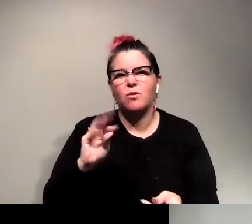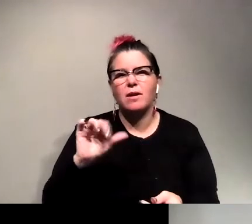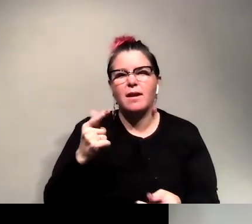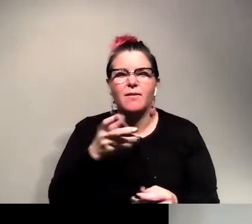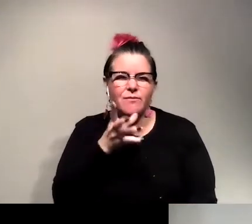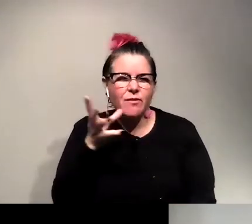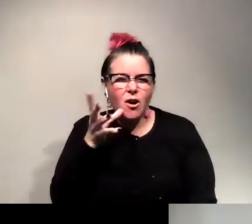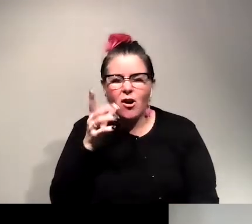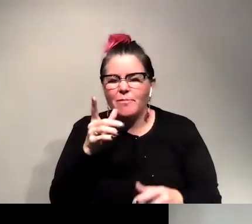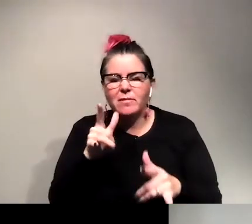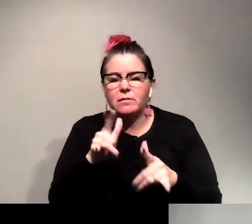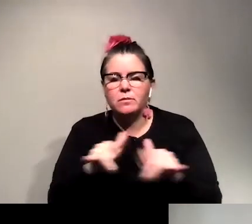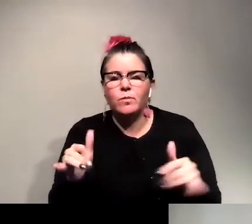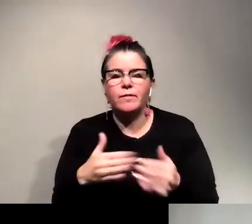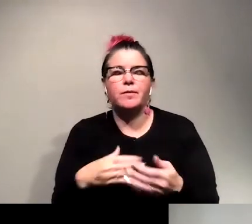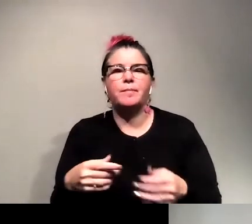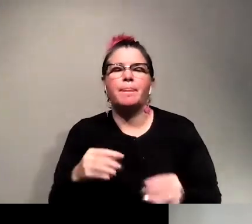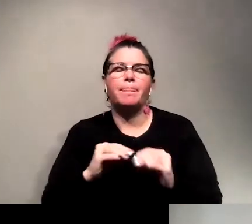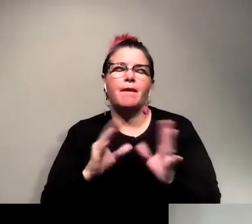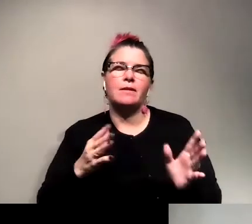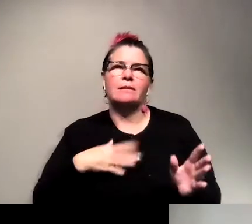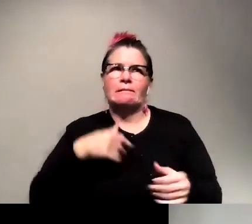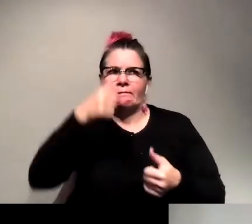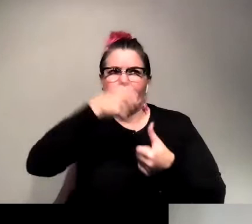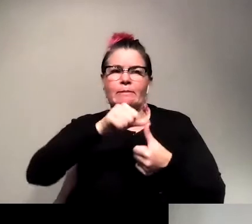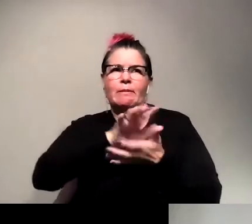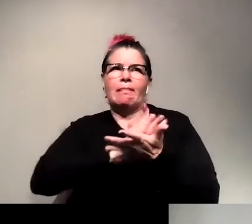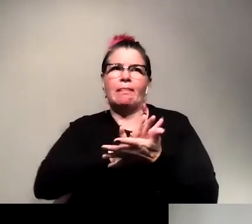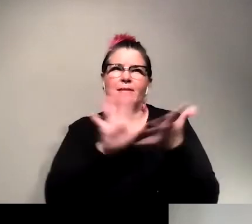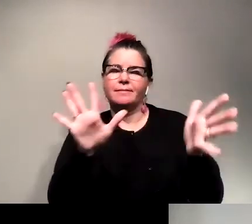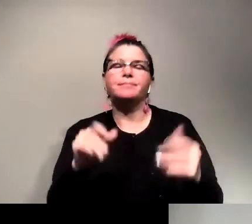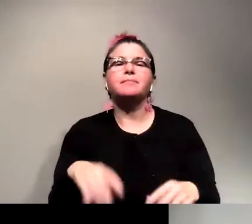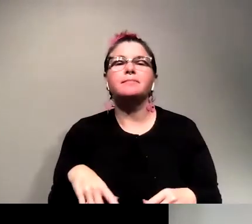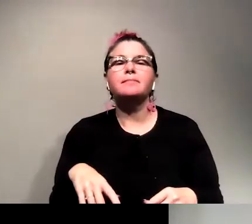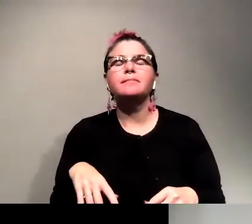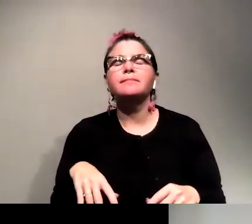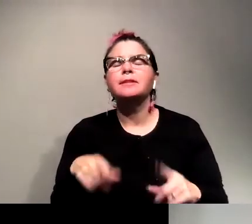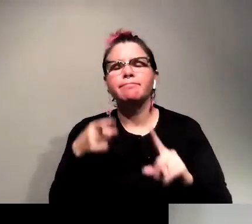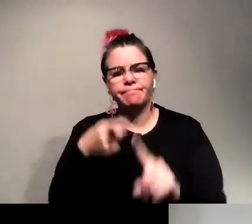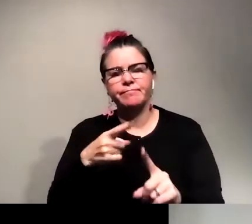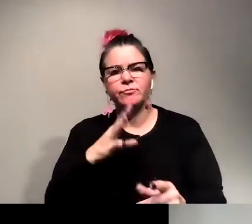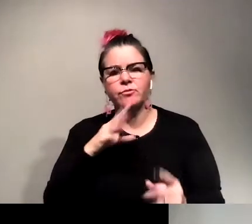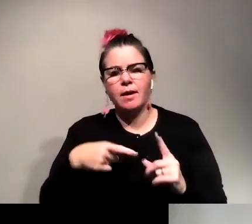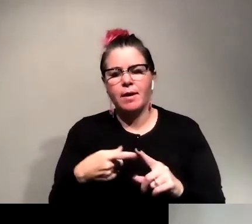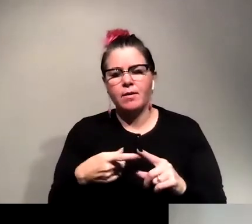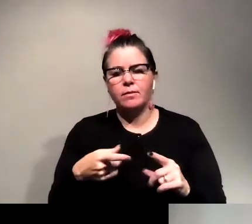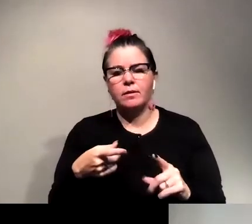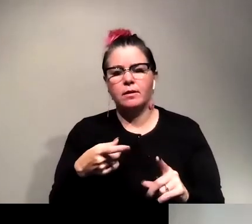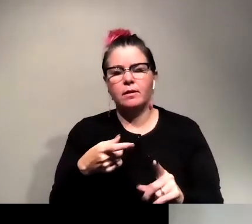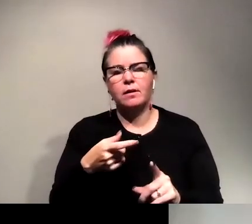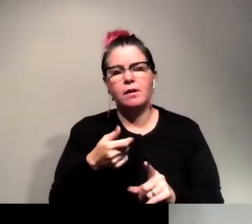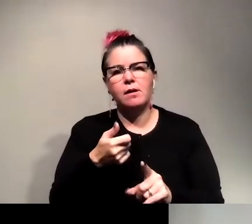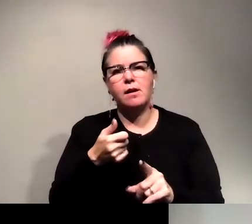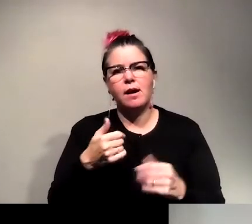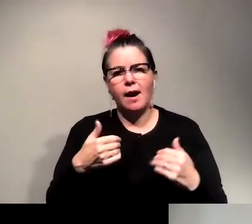et cetera. Mm-hmm. And then obviously my remembrance of this is a bit fuzzy, but basically they were talking about how, like, you can have an